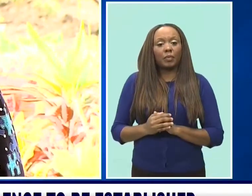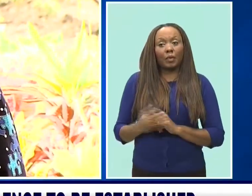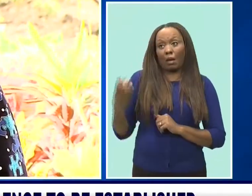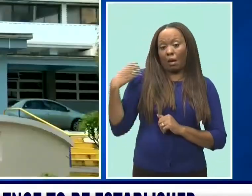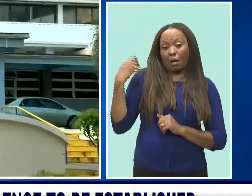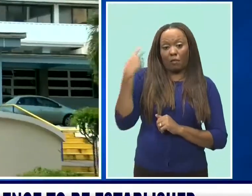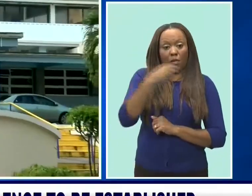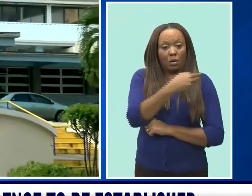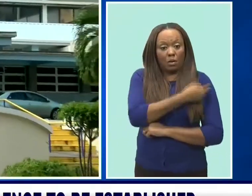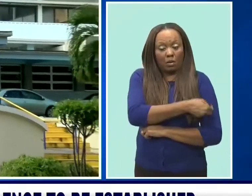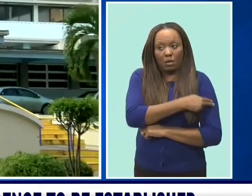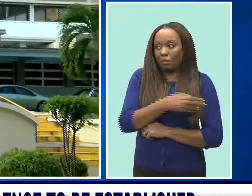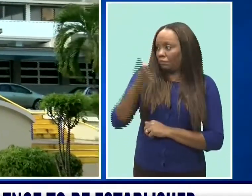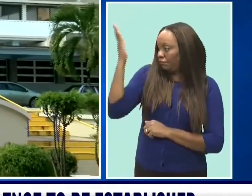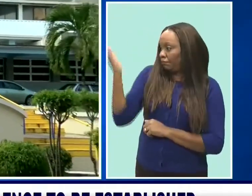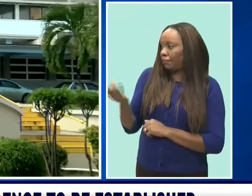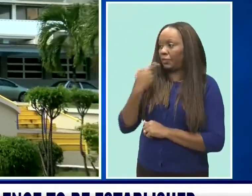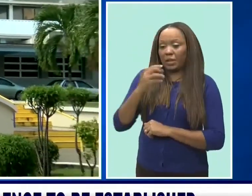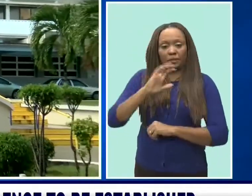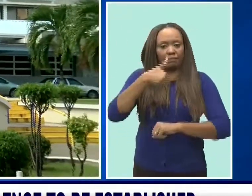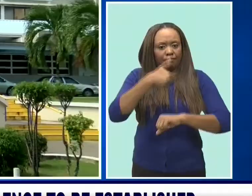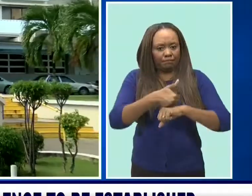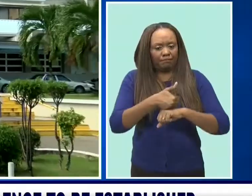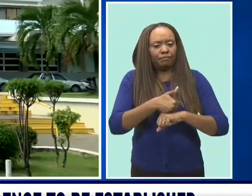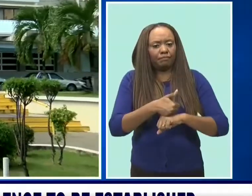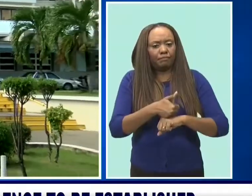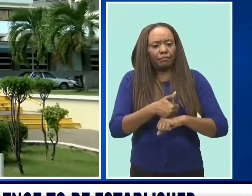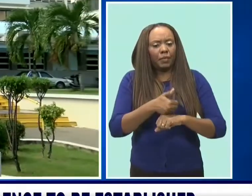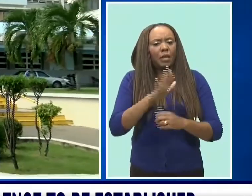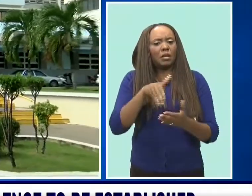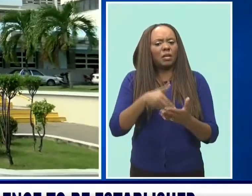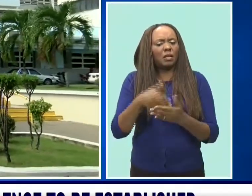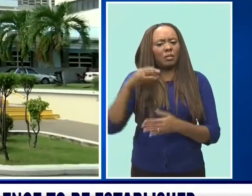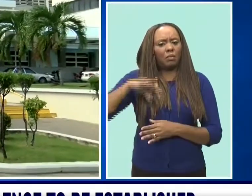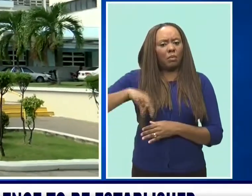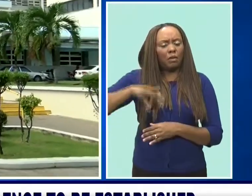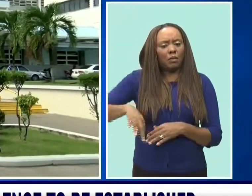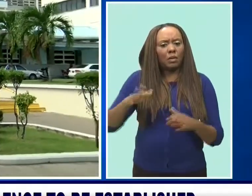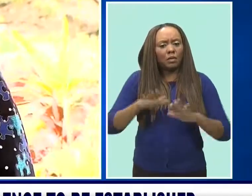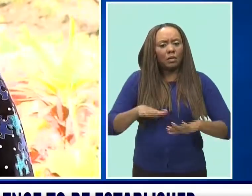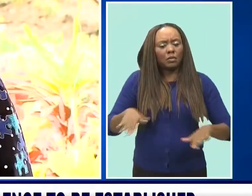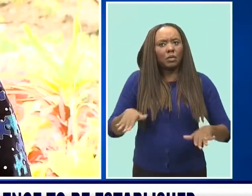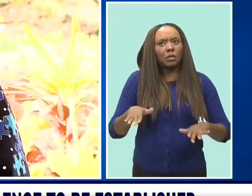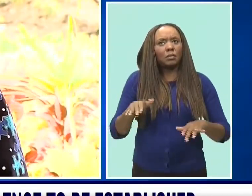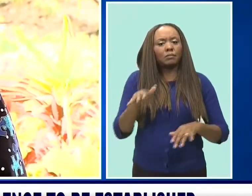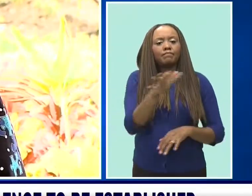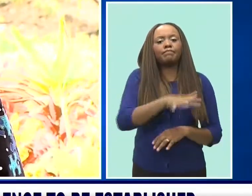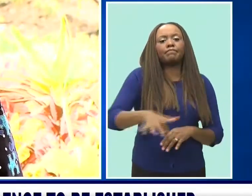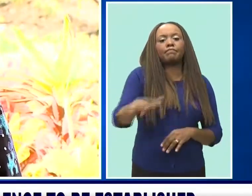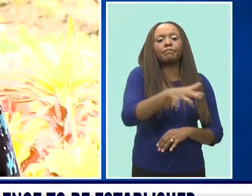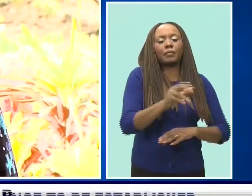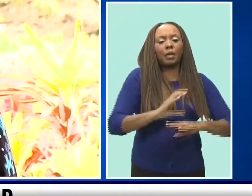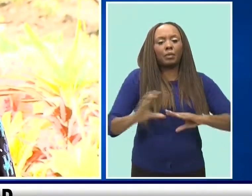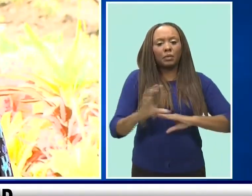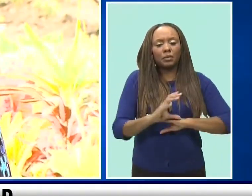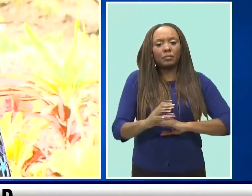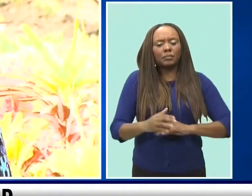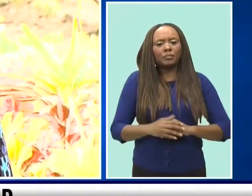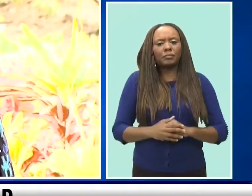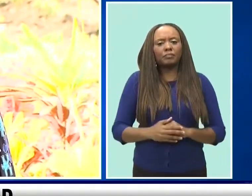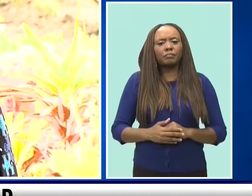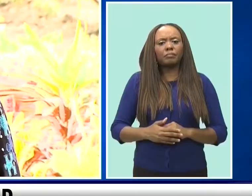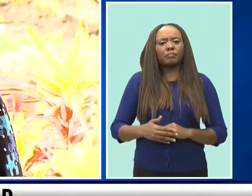Bino-Sutherland, says establishing a center of excellence will also benefit children in the wider region. Over time, we see this